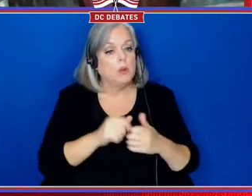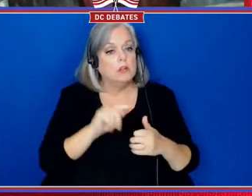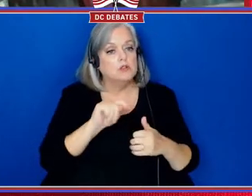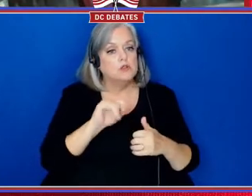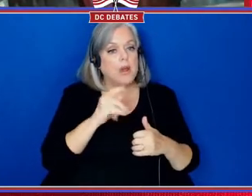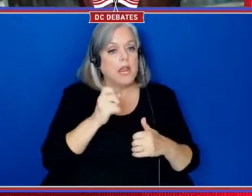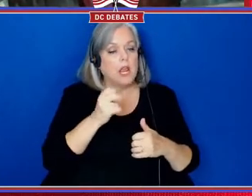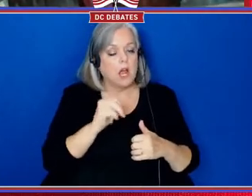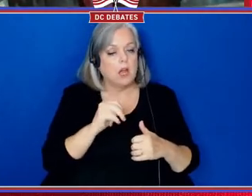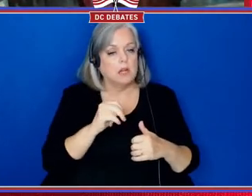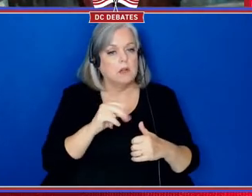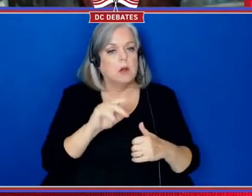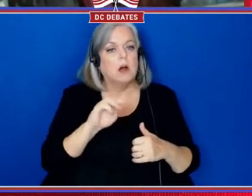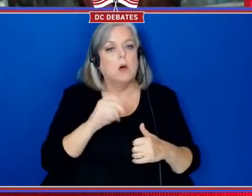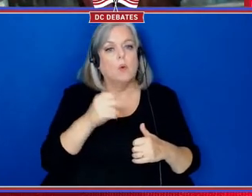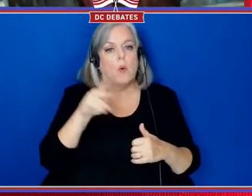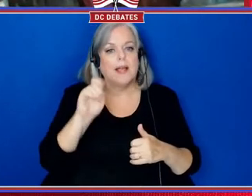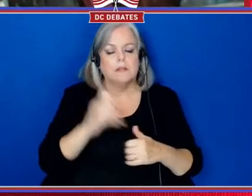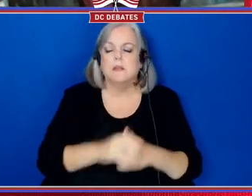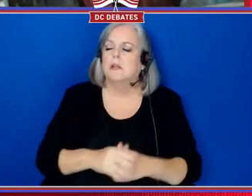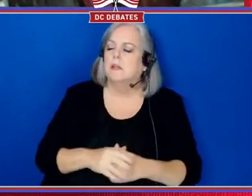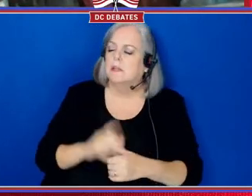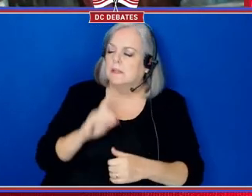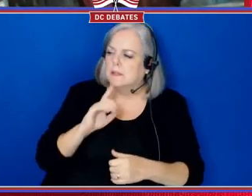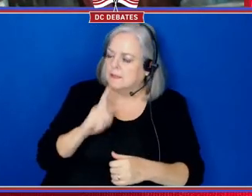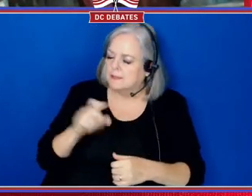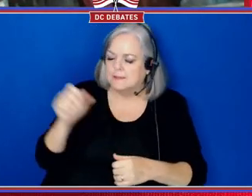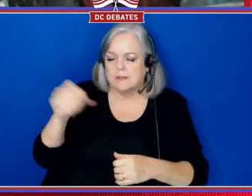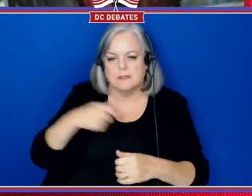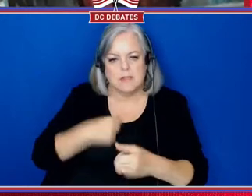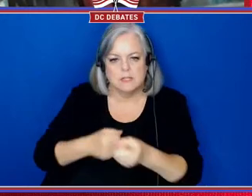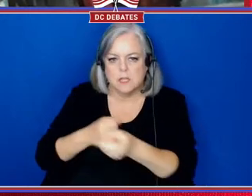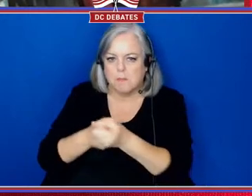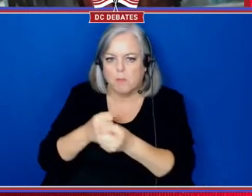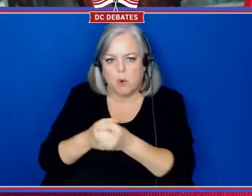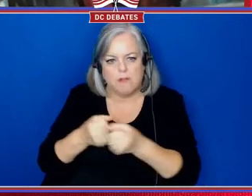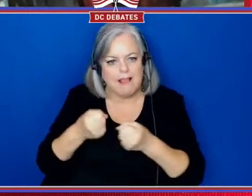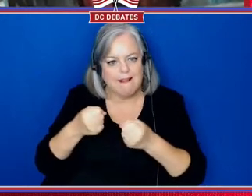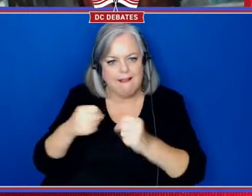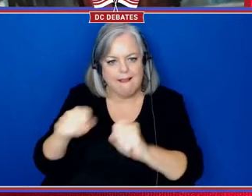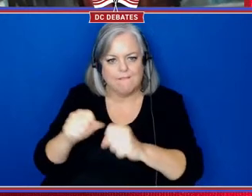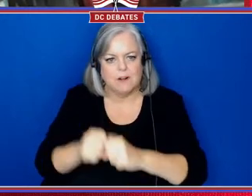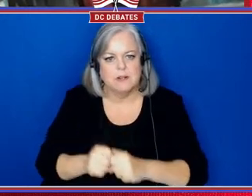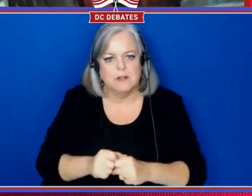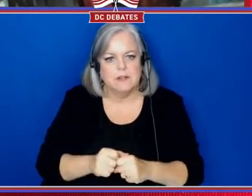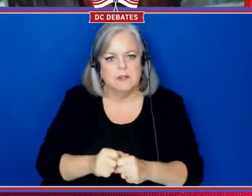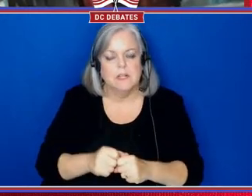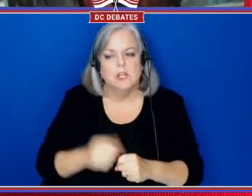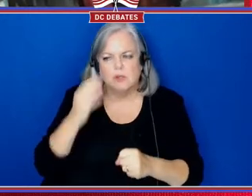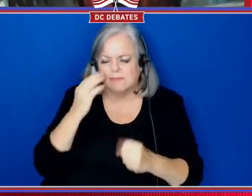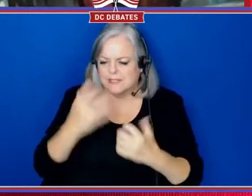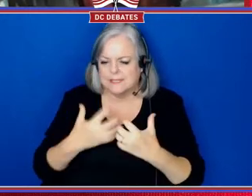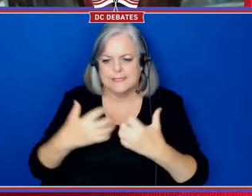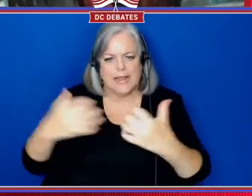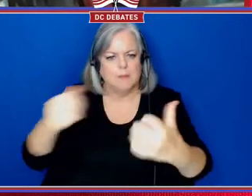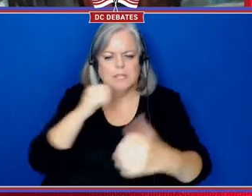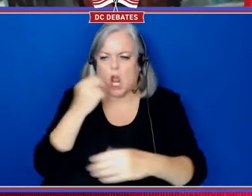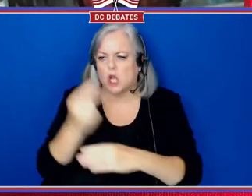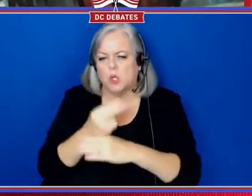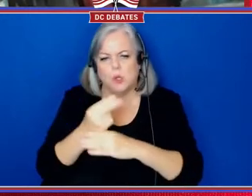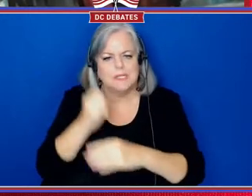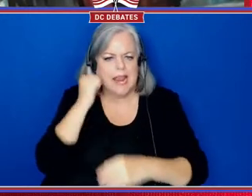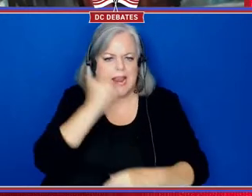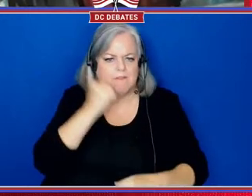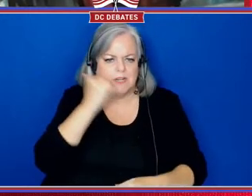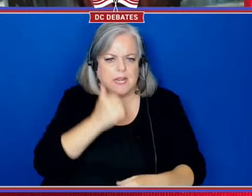Absolutely, I support that effort. And I think that as you know, the stadium is not used every day, most stadiums throughout the country,